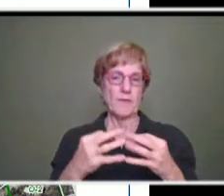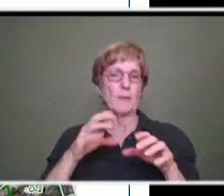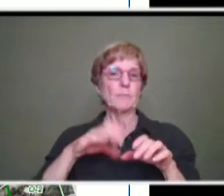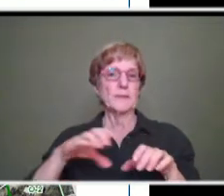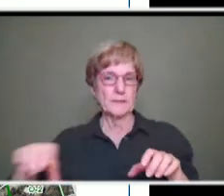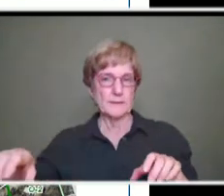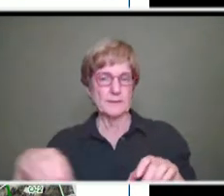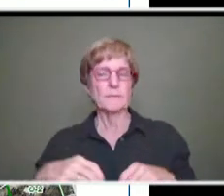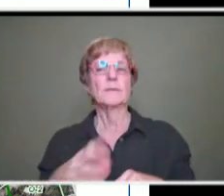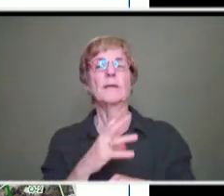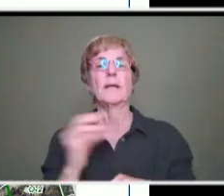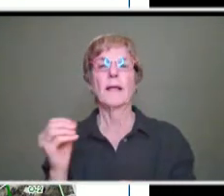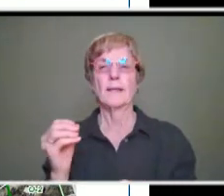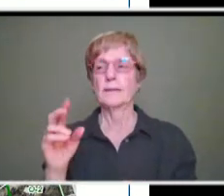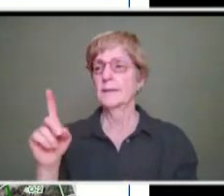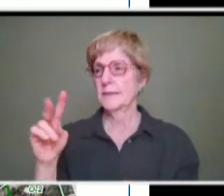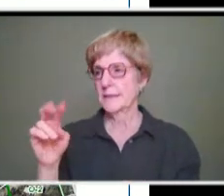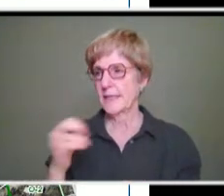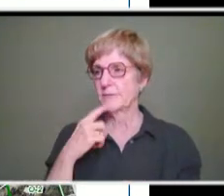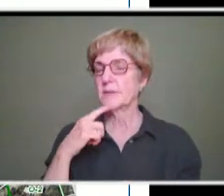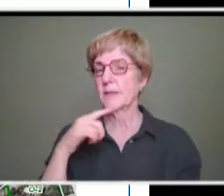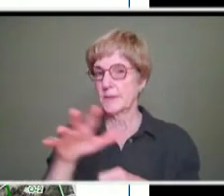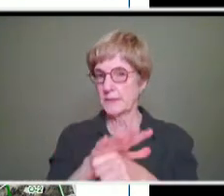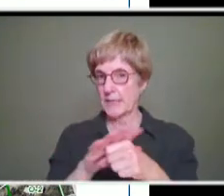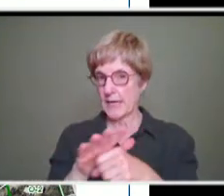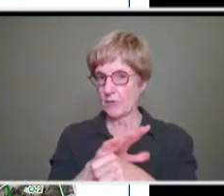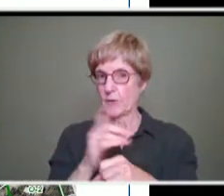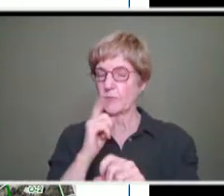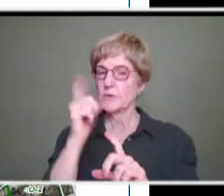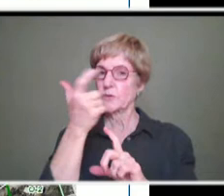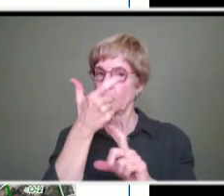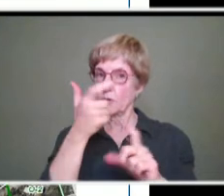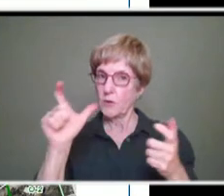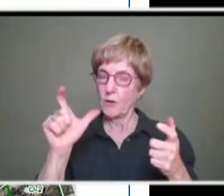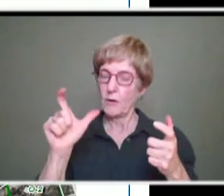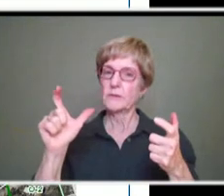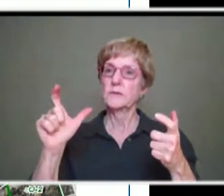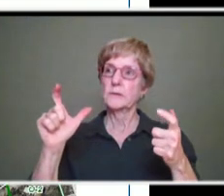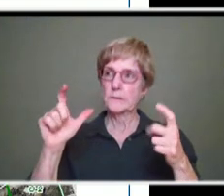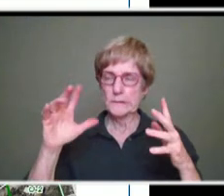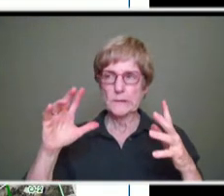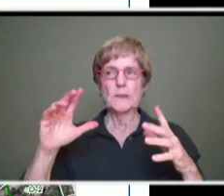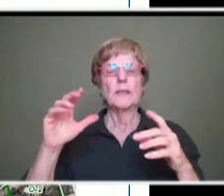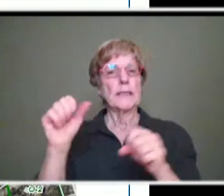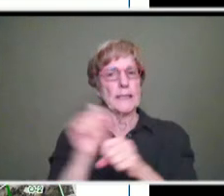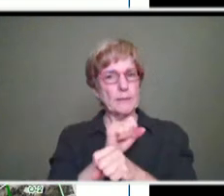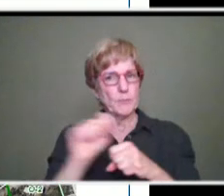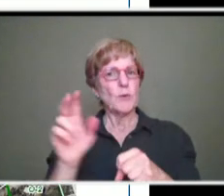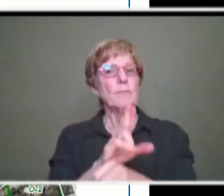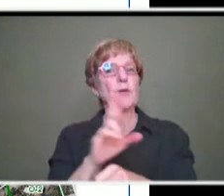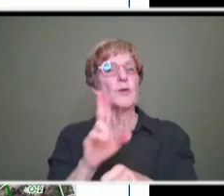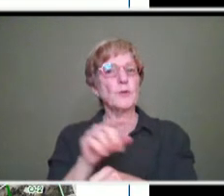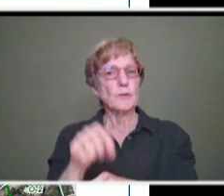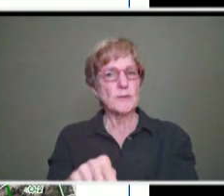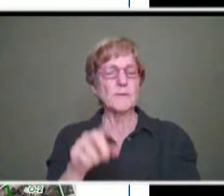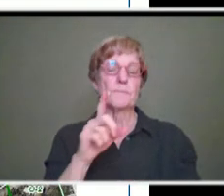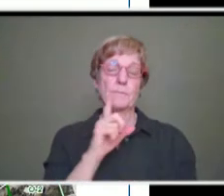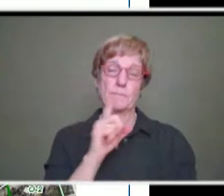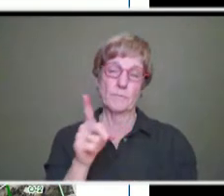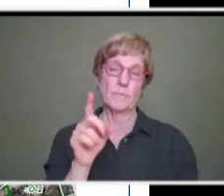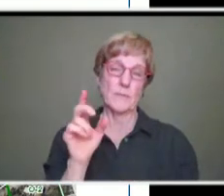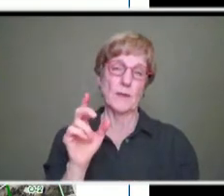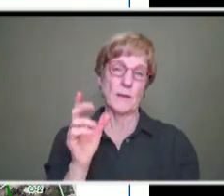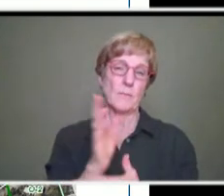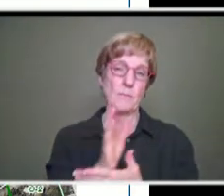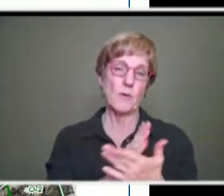as Dave mentioned this is an area where there is a large concentration of employment uses the site is actually in part of the